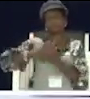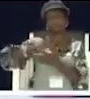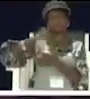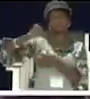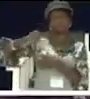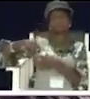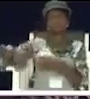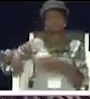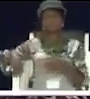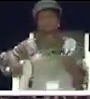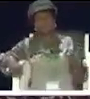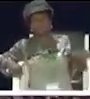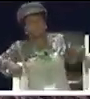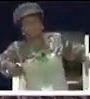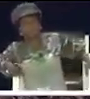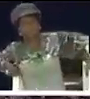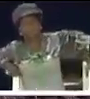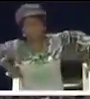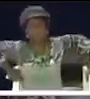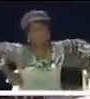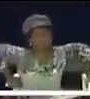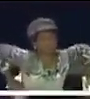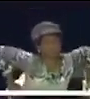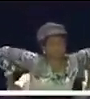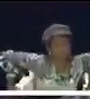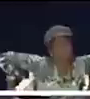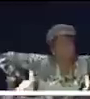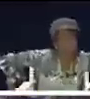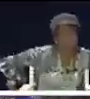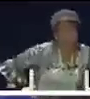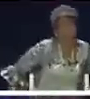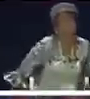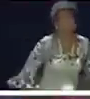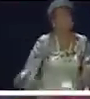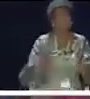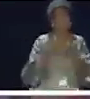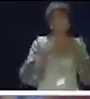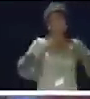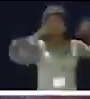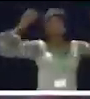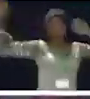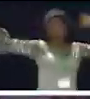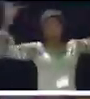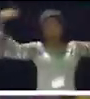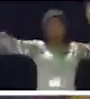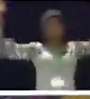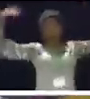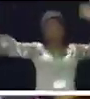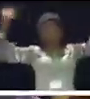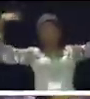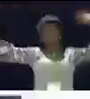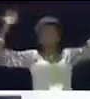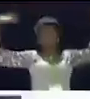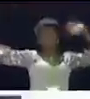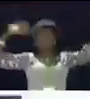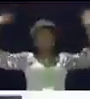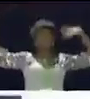Amen. Amen. Unless somebody shout, Hallelujah.